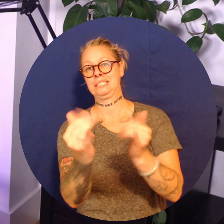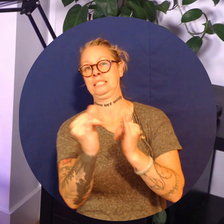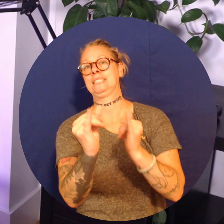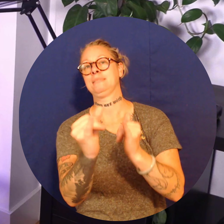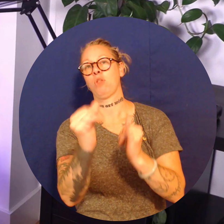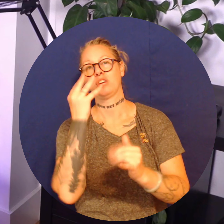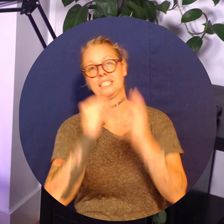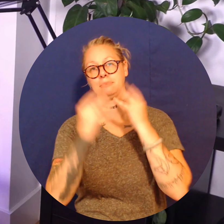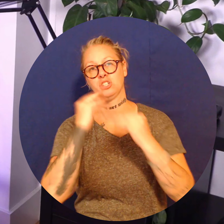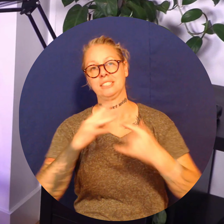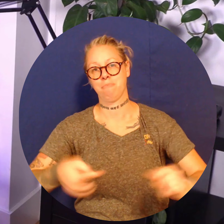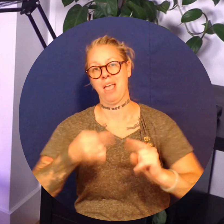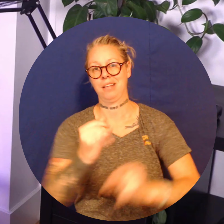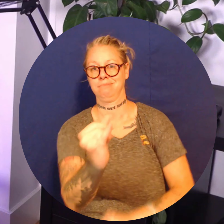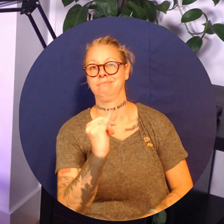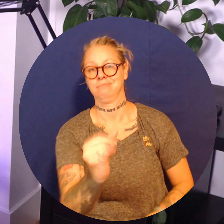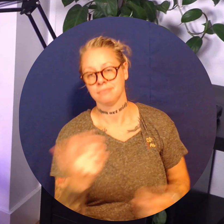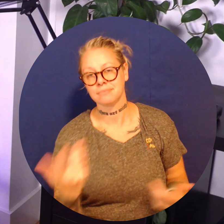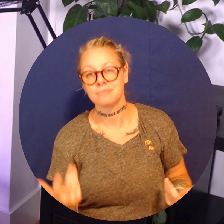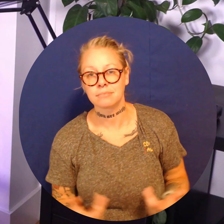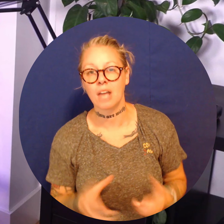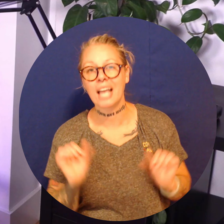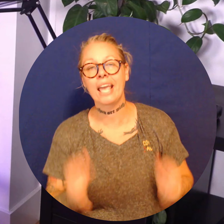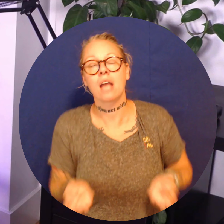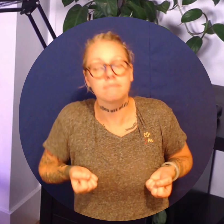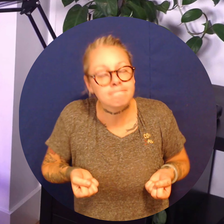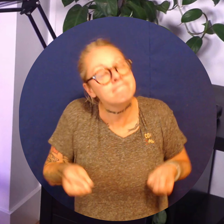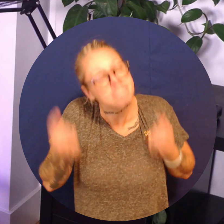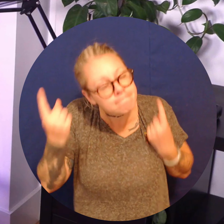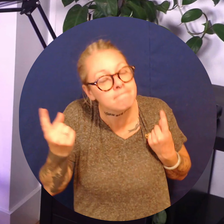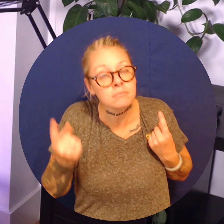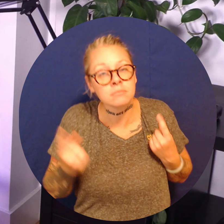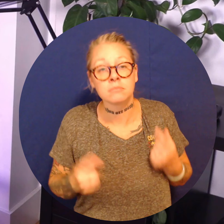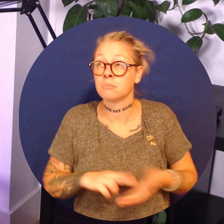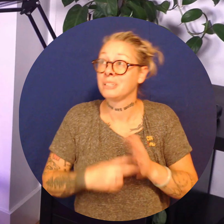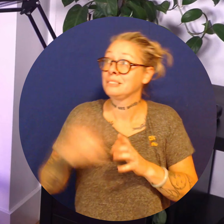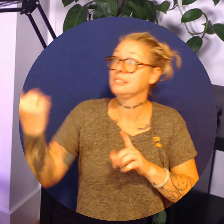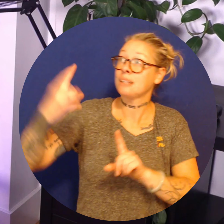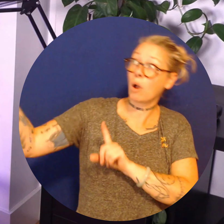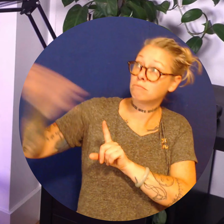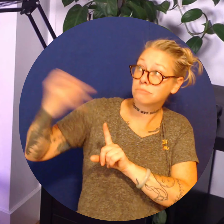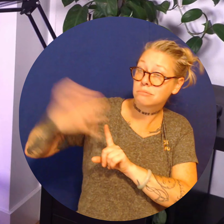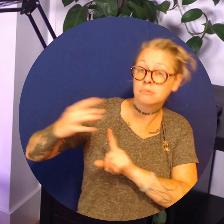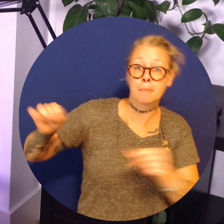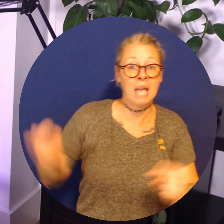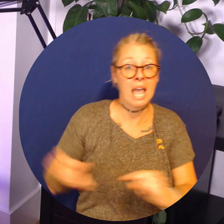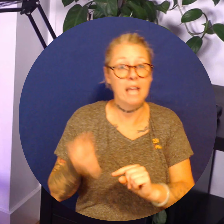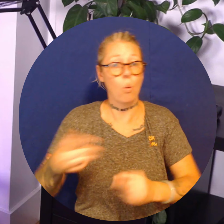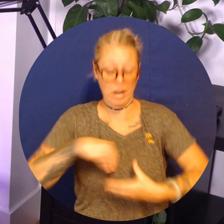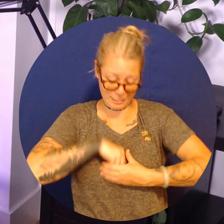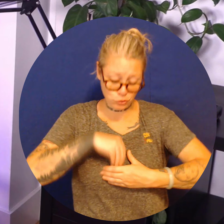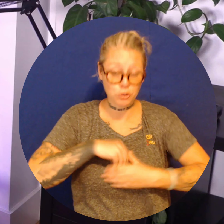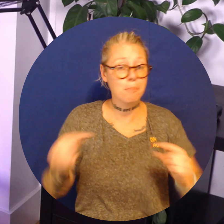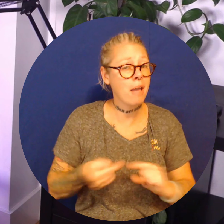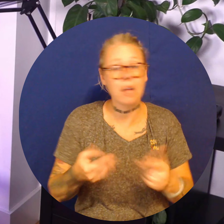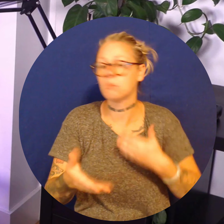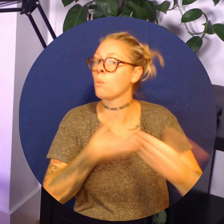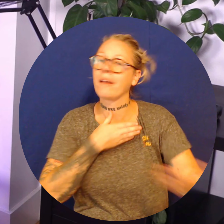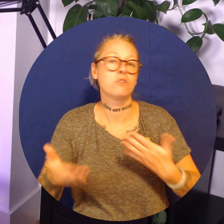experience we have experienced a similar level of pain whether or not that was inflicted you know in different ways by